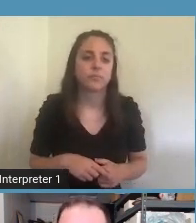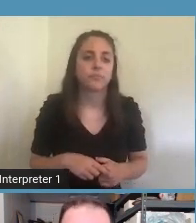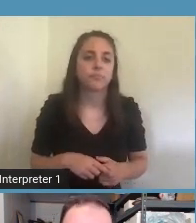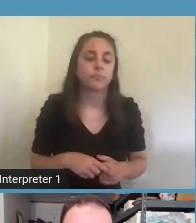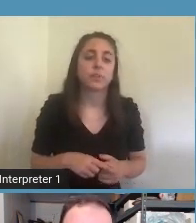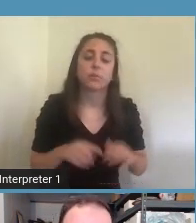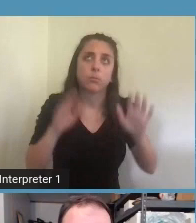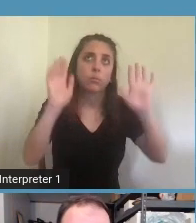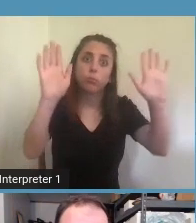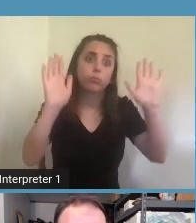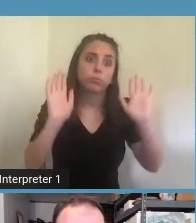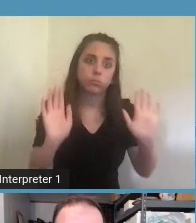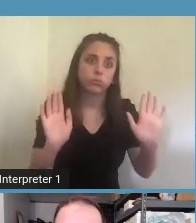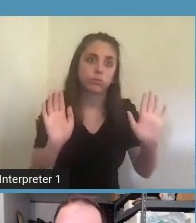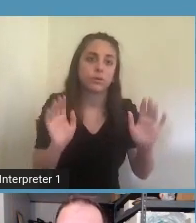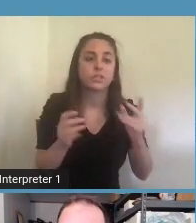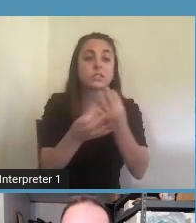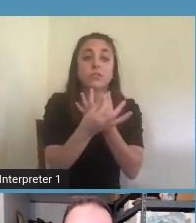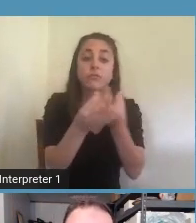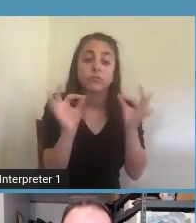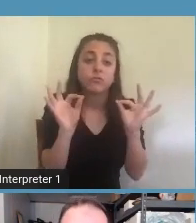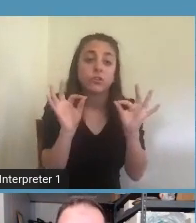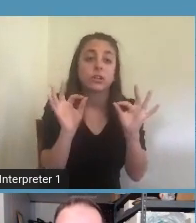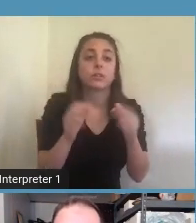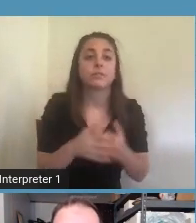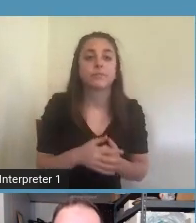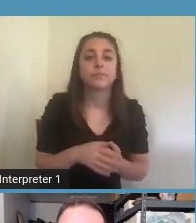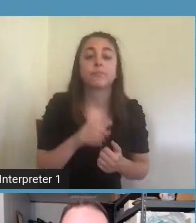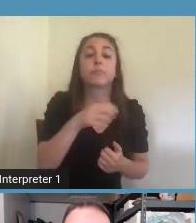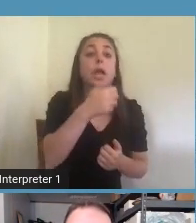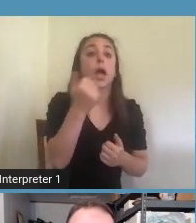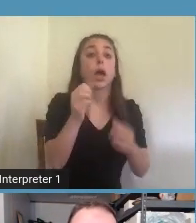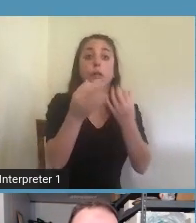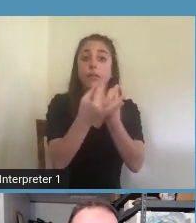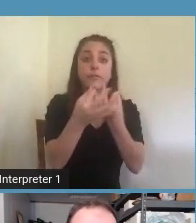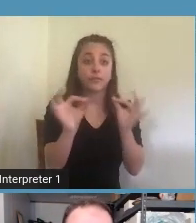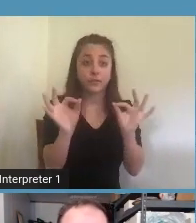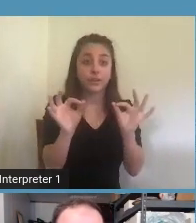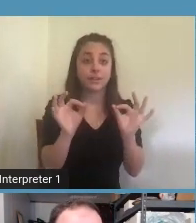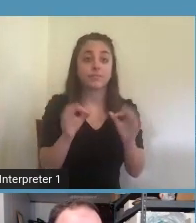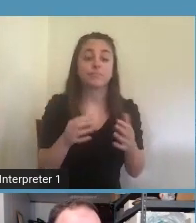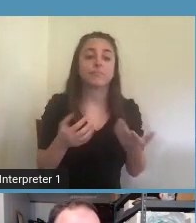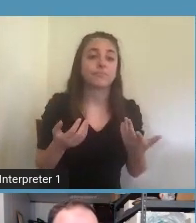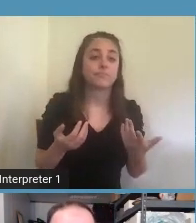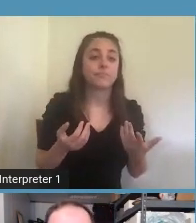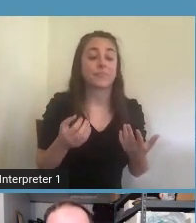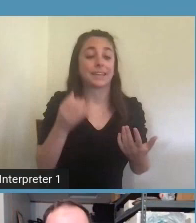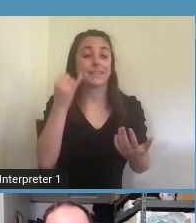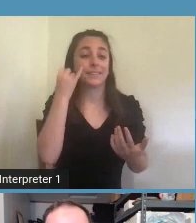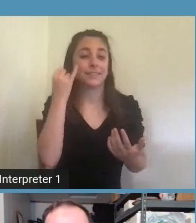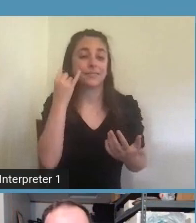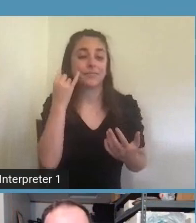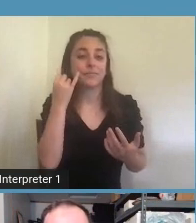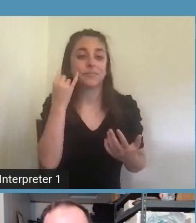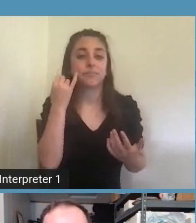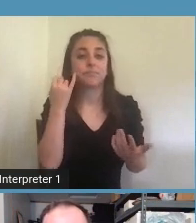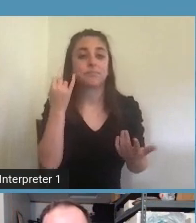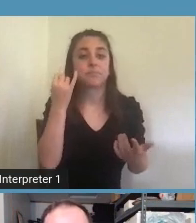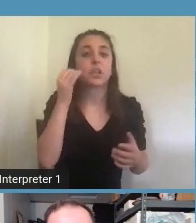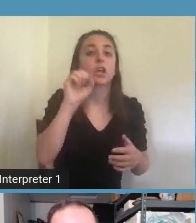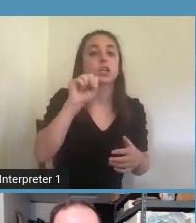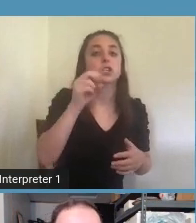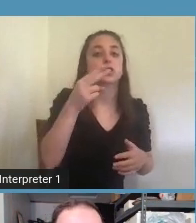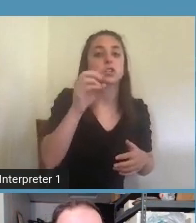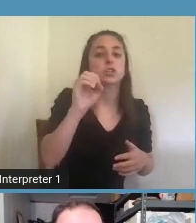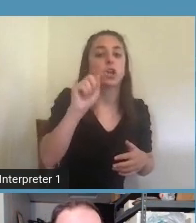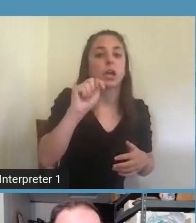rather amazing that it's free software. Another free software, in case they ever start charging for that one, is one called ShotCut.